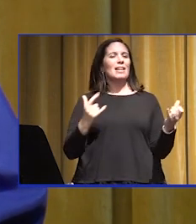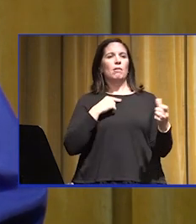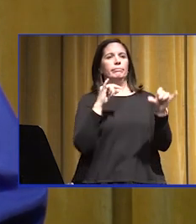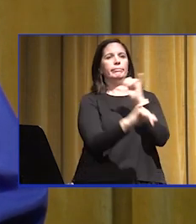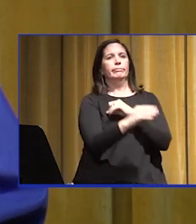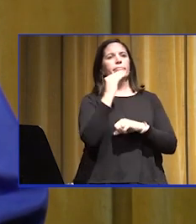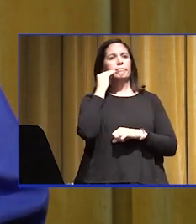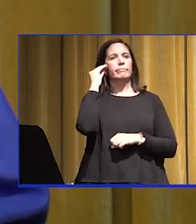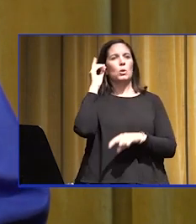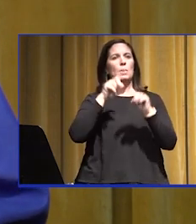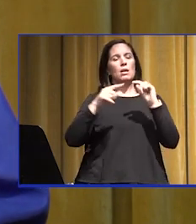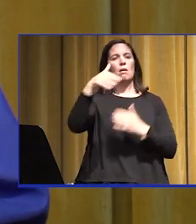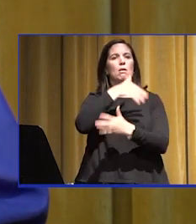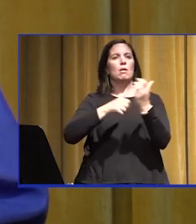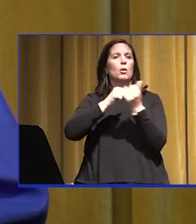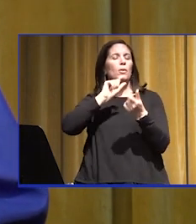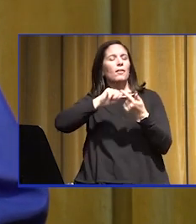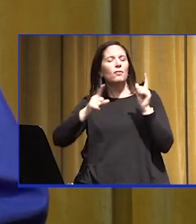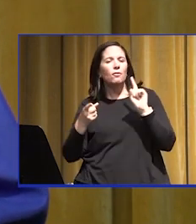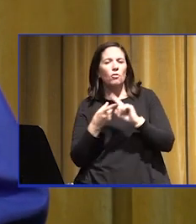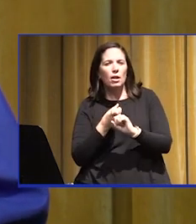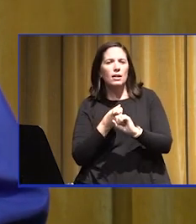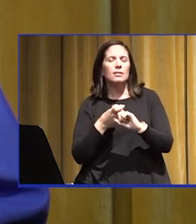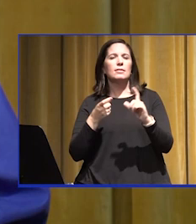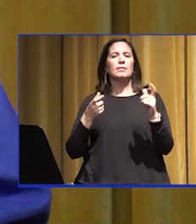confined to our houses and told not to see our friends.